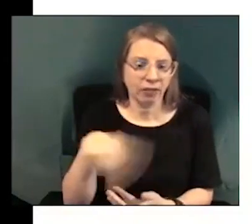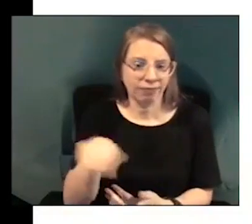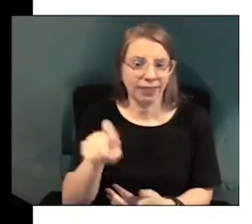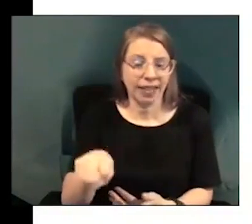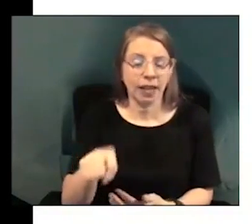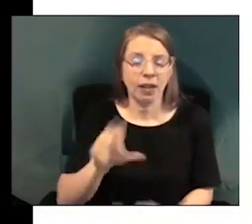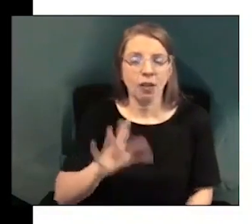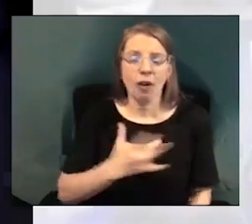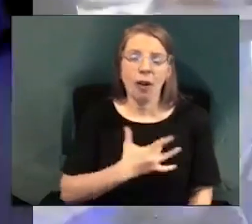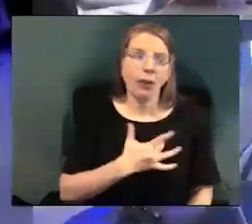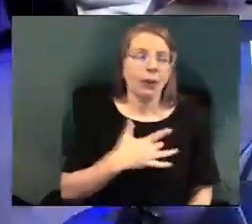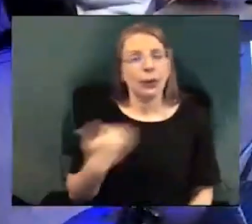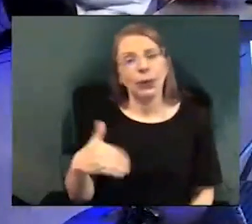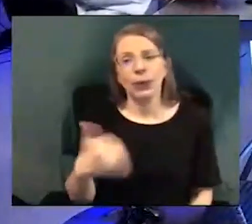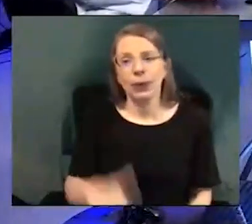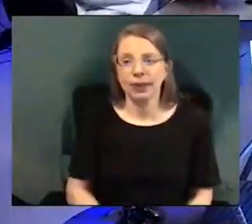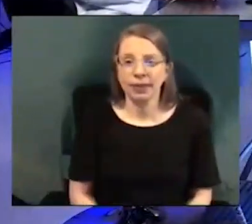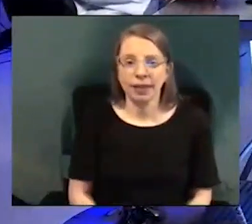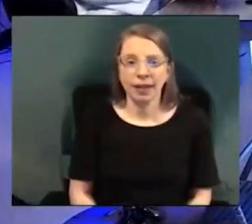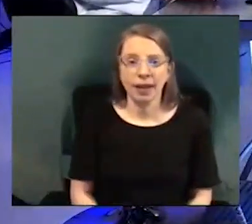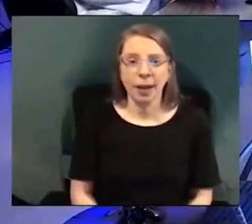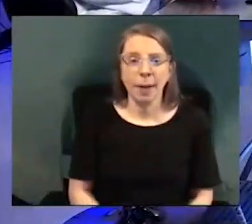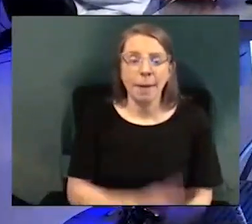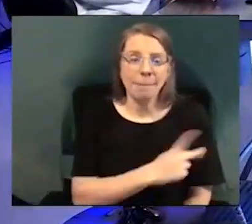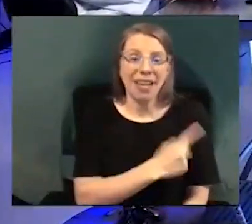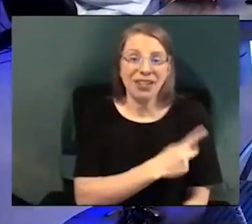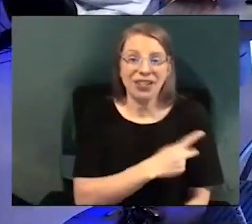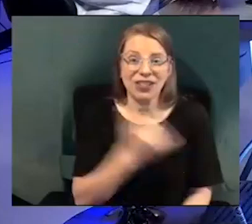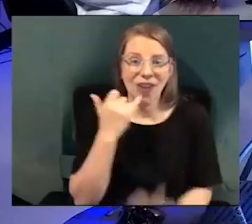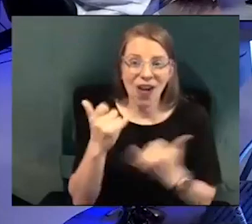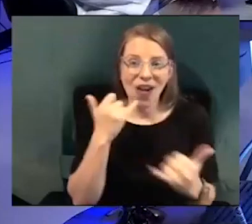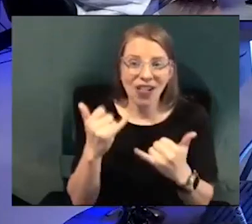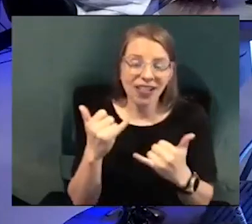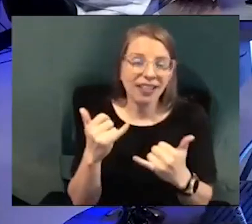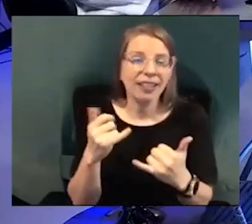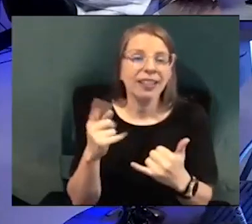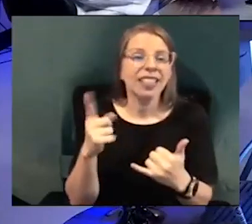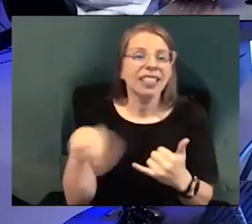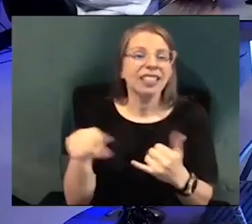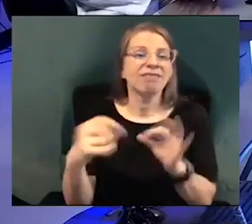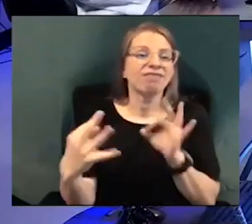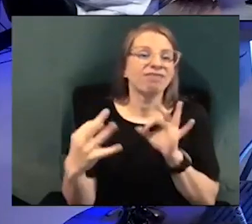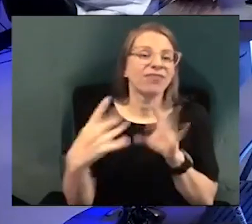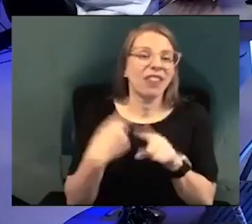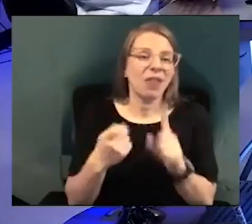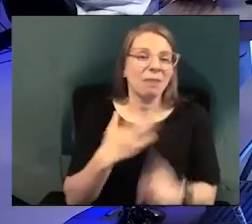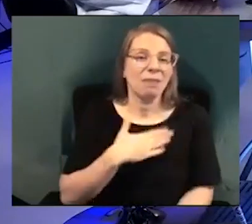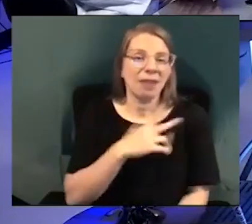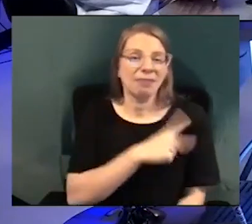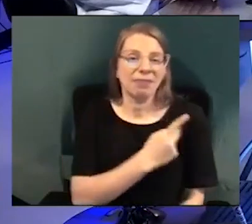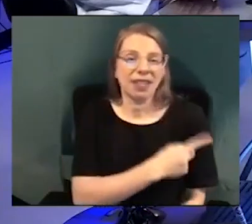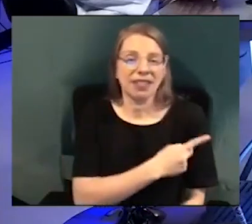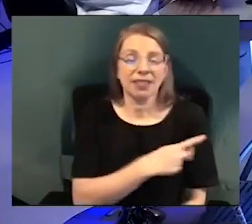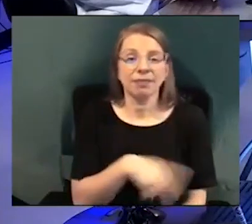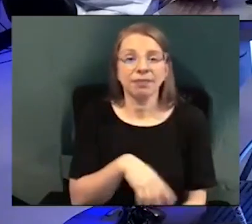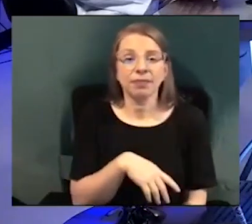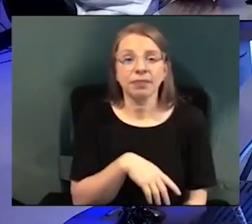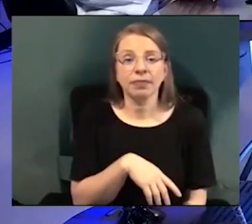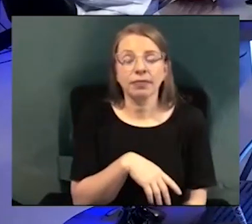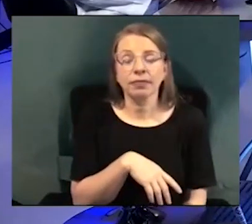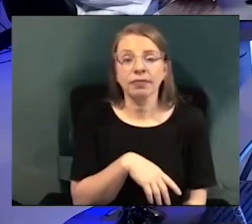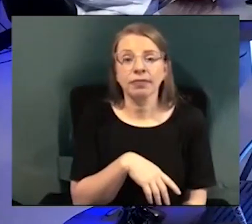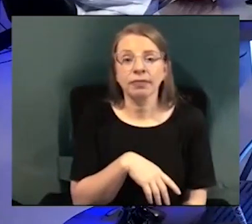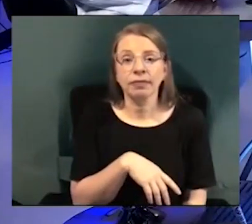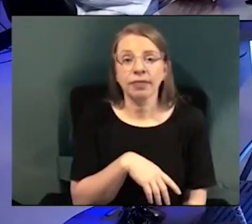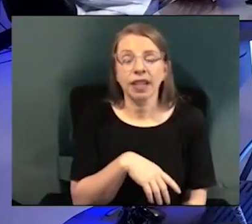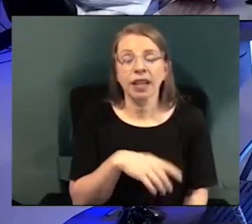mean that. My patients are calling you, so I get feedback. COVID-19 has left many patients and their families with huge medical bills.